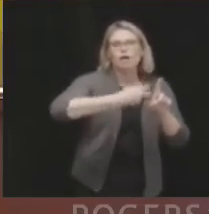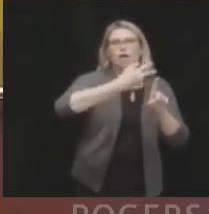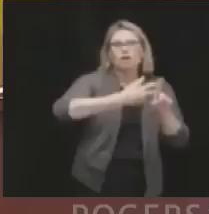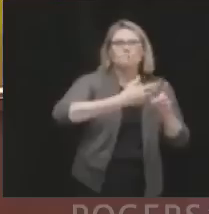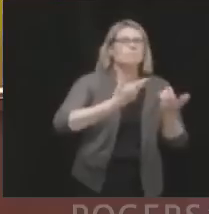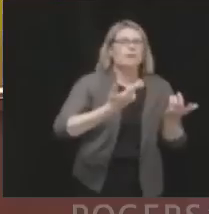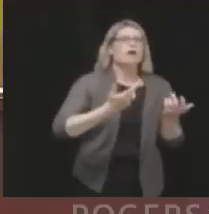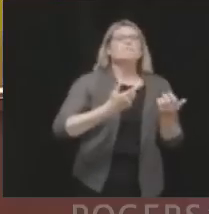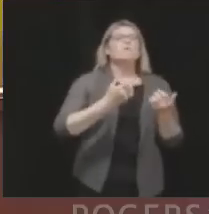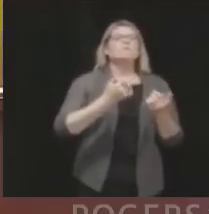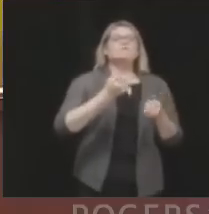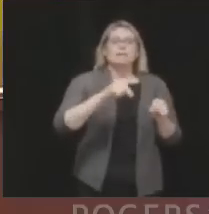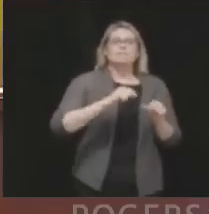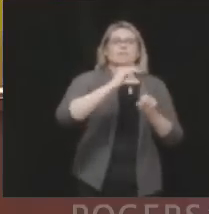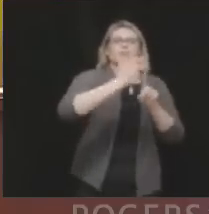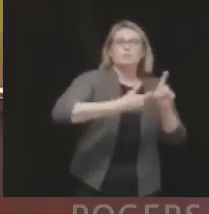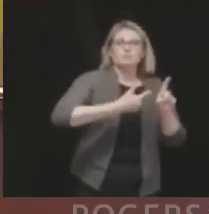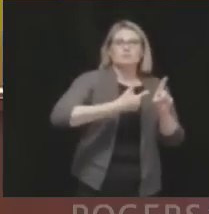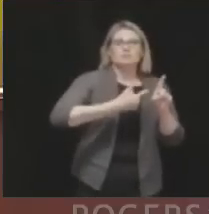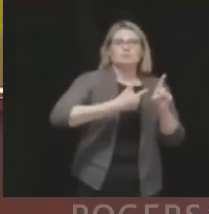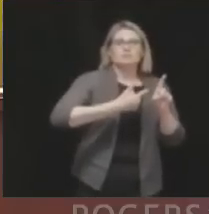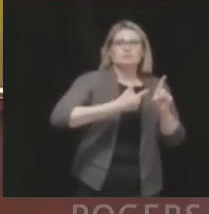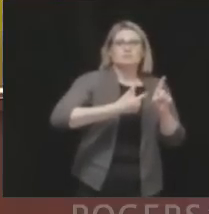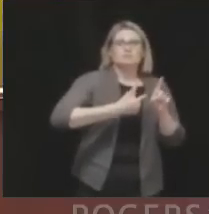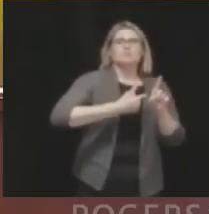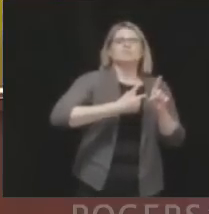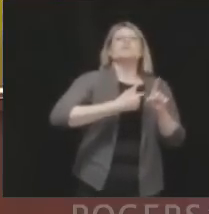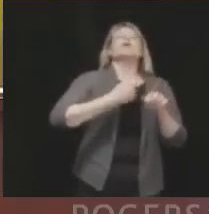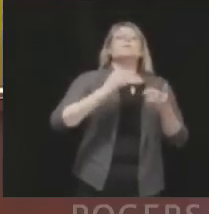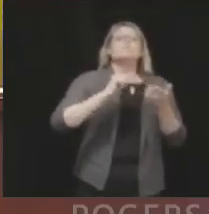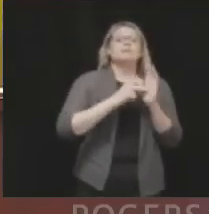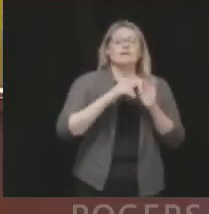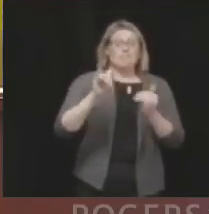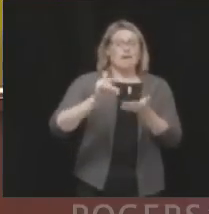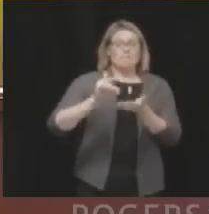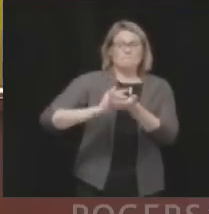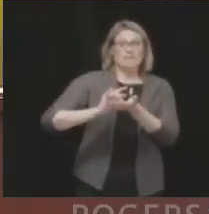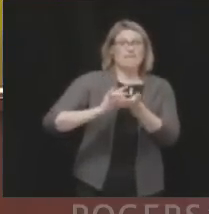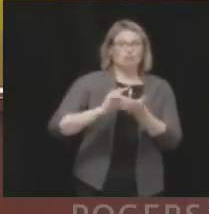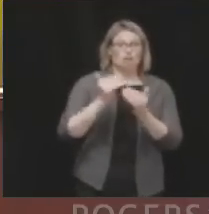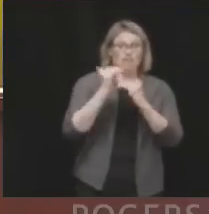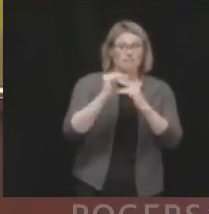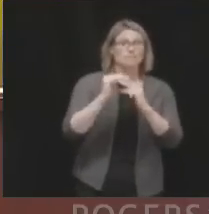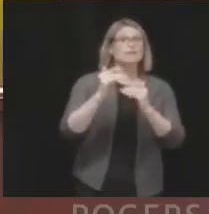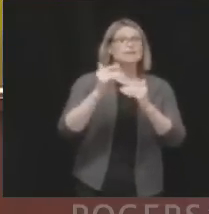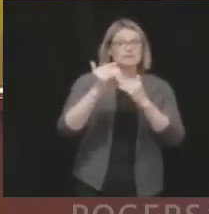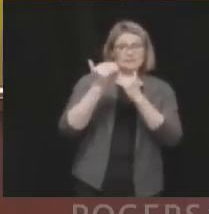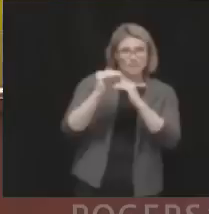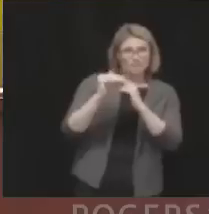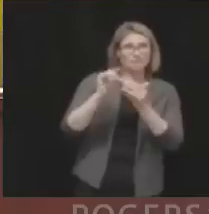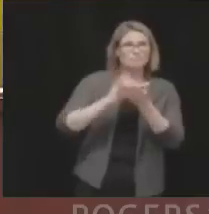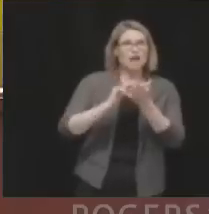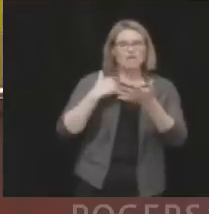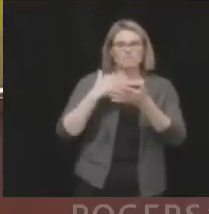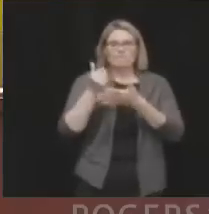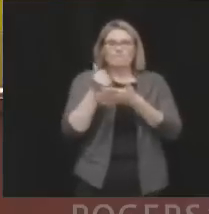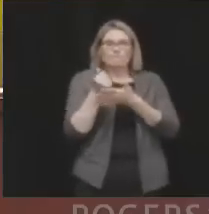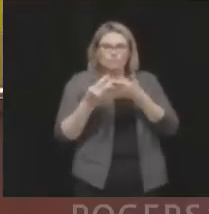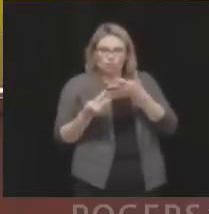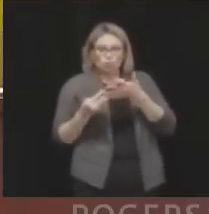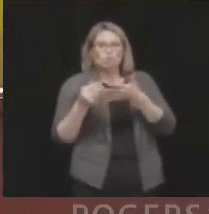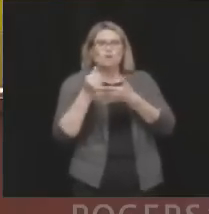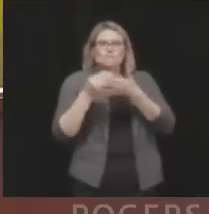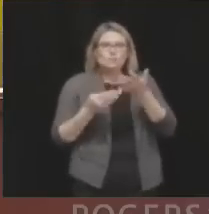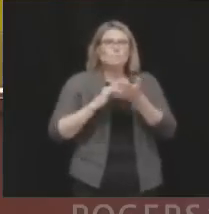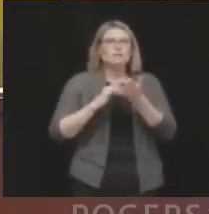we found it necessary to protect the citizens. And I said this yesterday, and I'll say it again. This isn't about the local pharmacists. This isn't